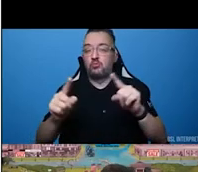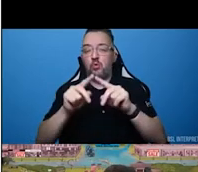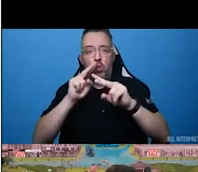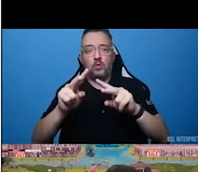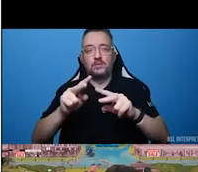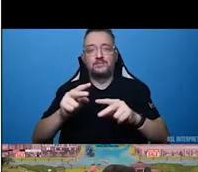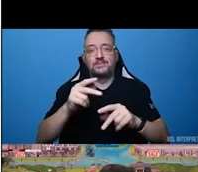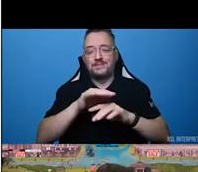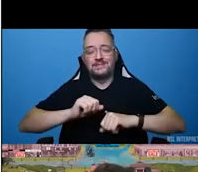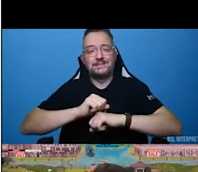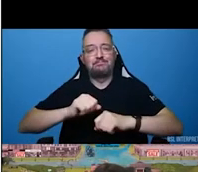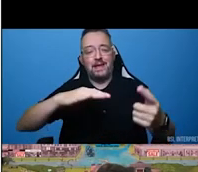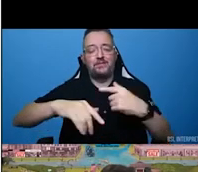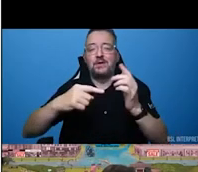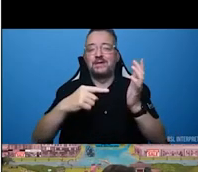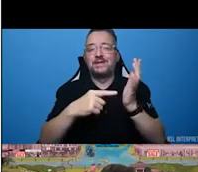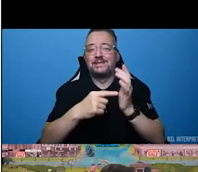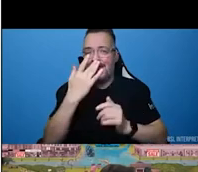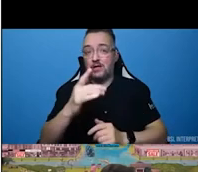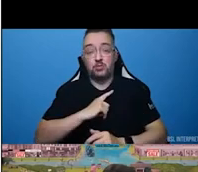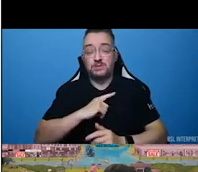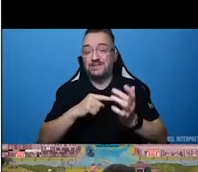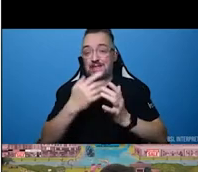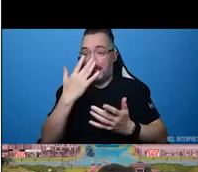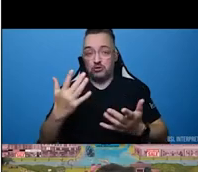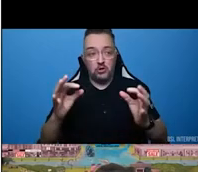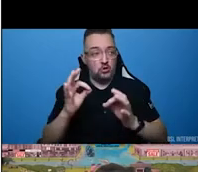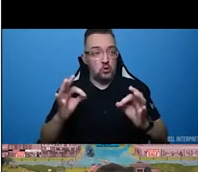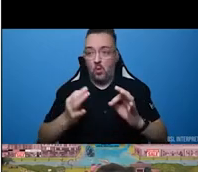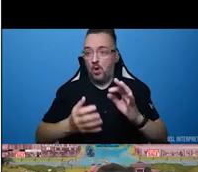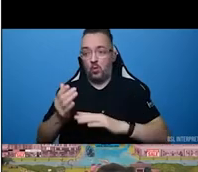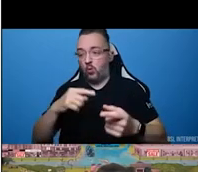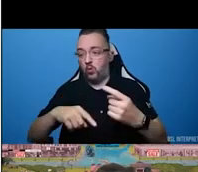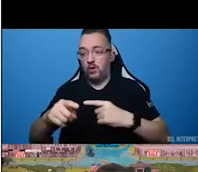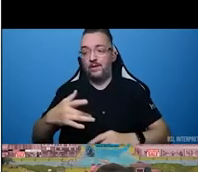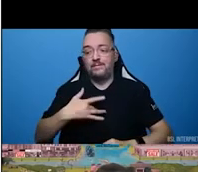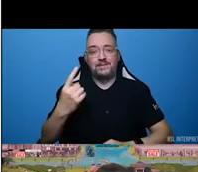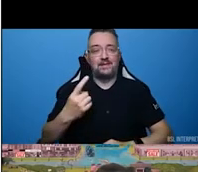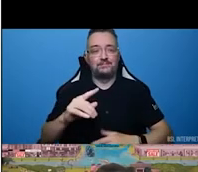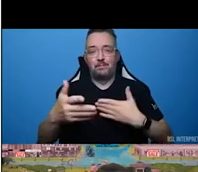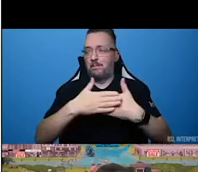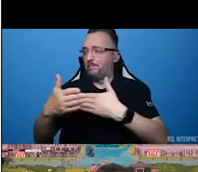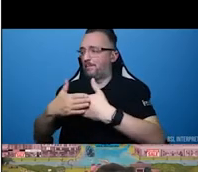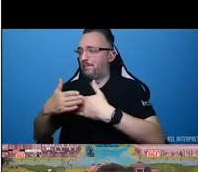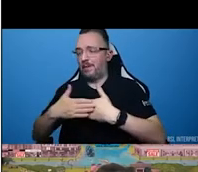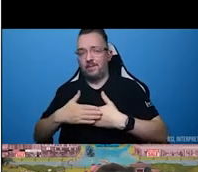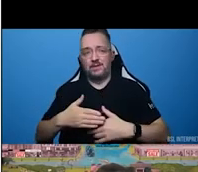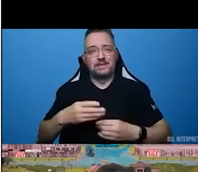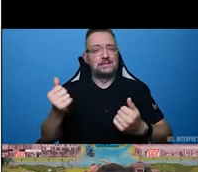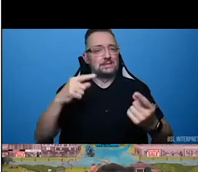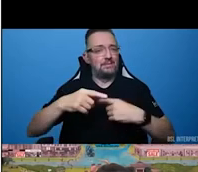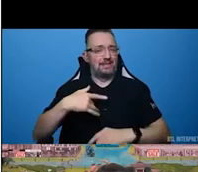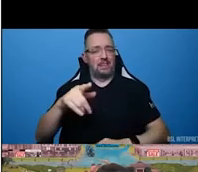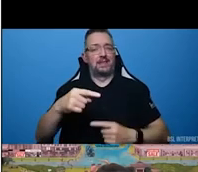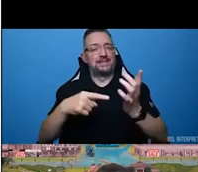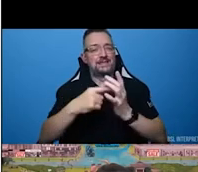for teenagers in the city and how there's nowhere for them to go and they often find themselves shut out or viewed with a great deal of suspicion. And